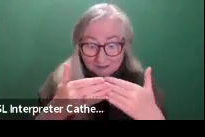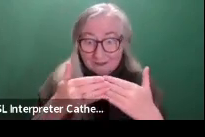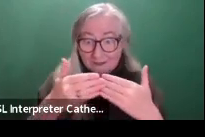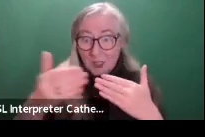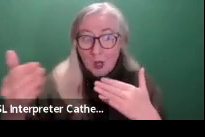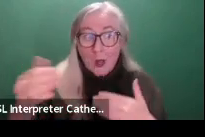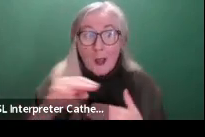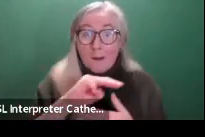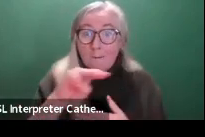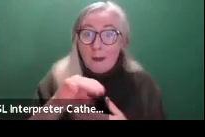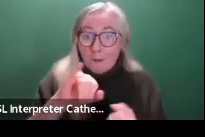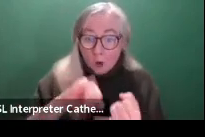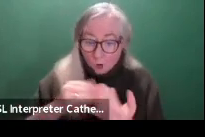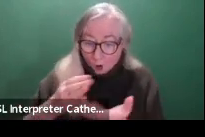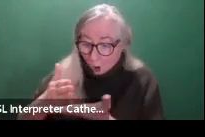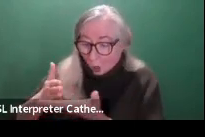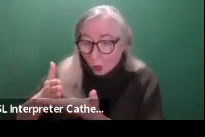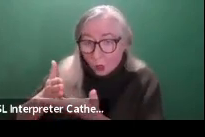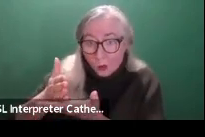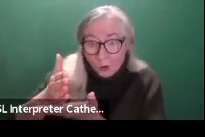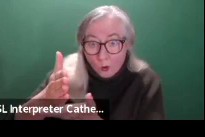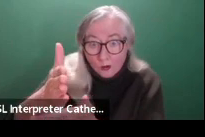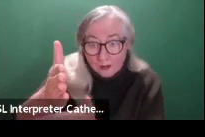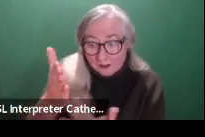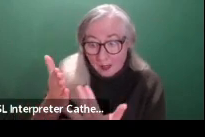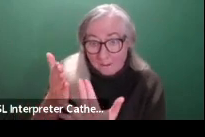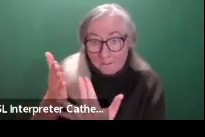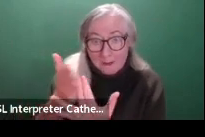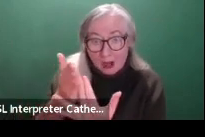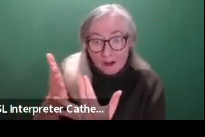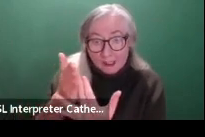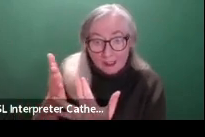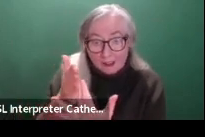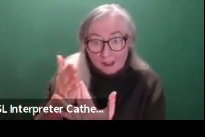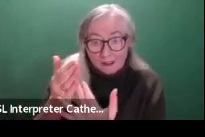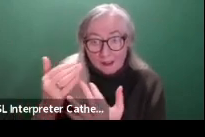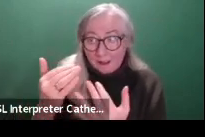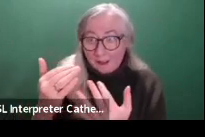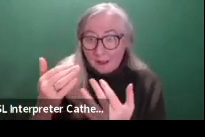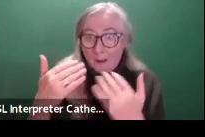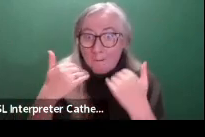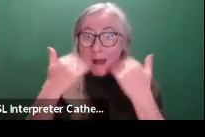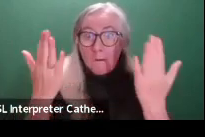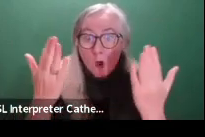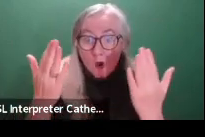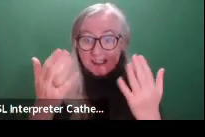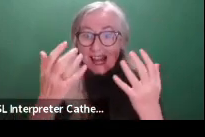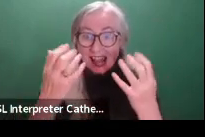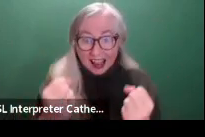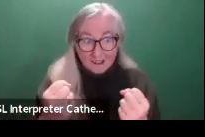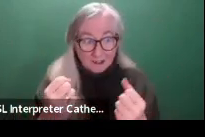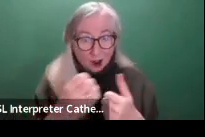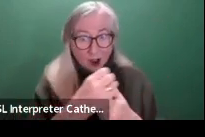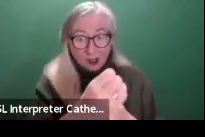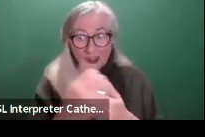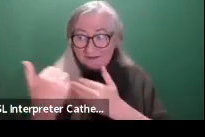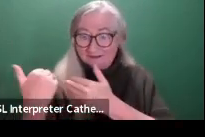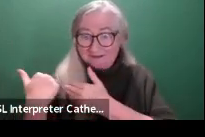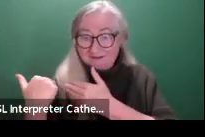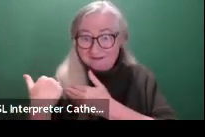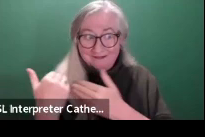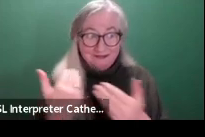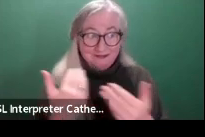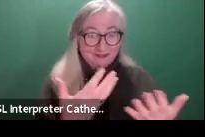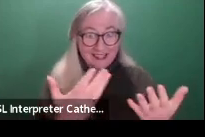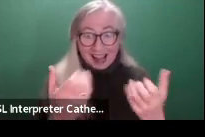People who are going through the perimenopause and then, menopause, they have other commitments. They have